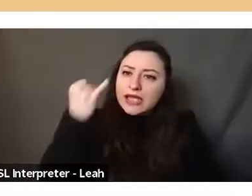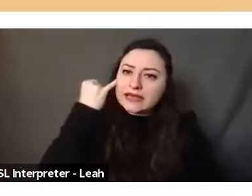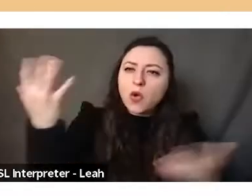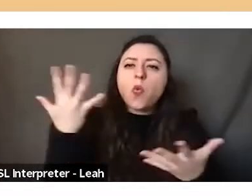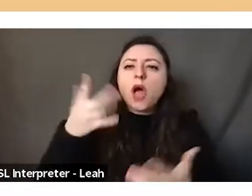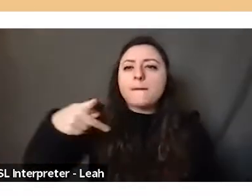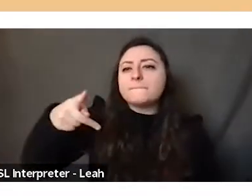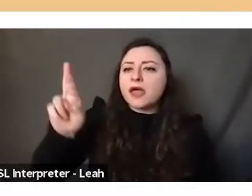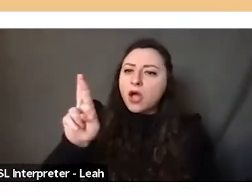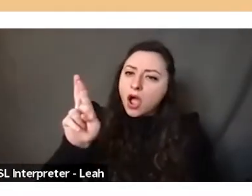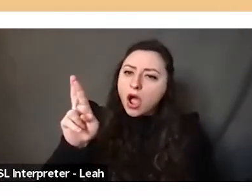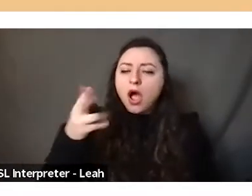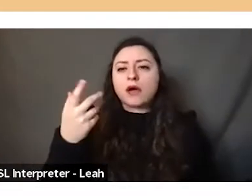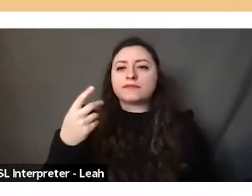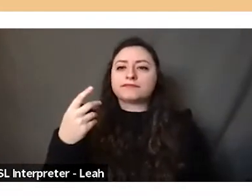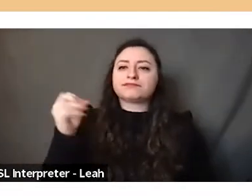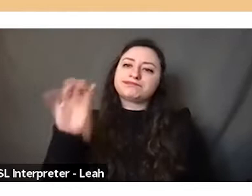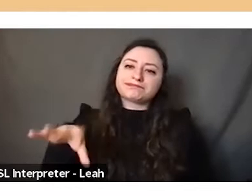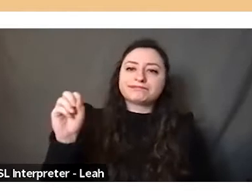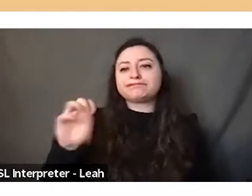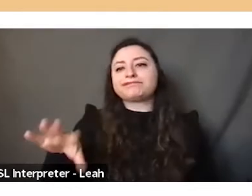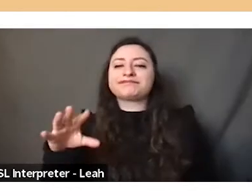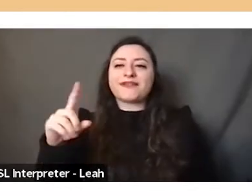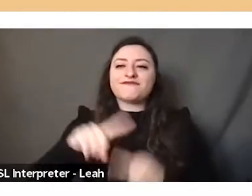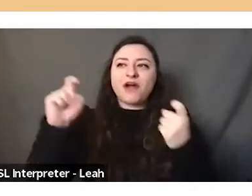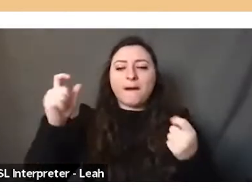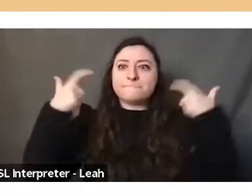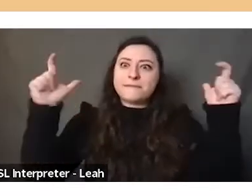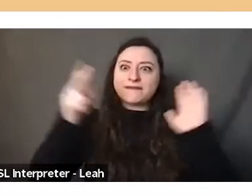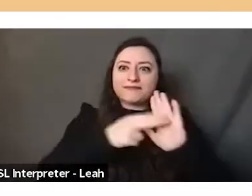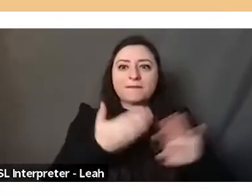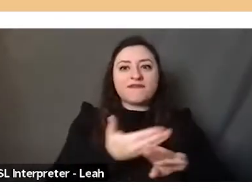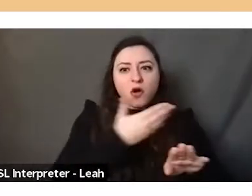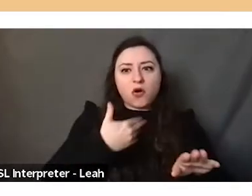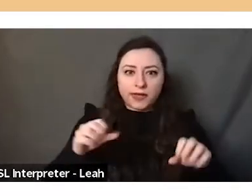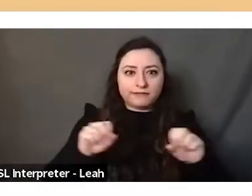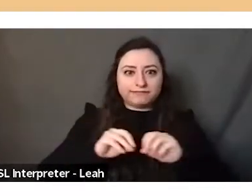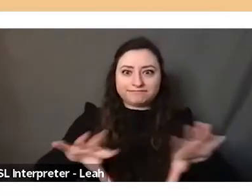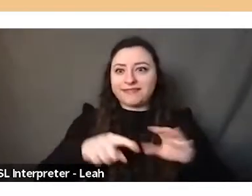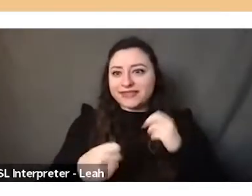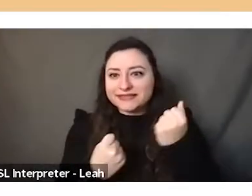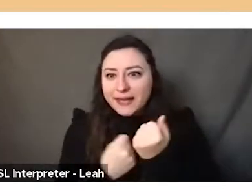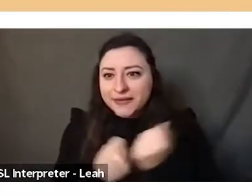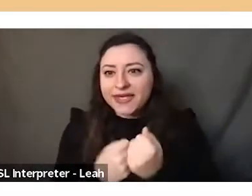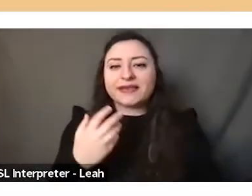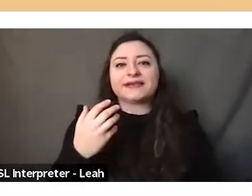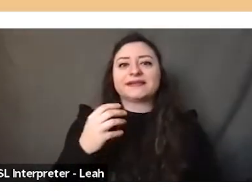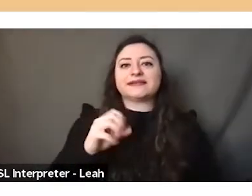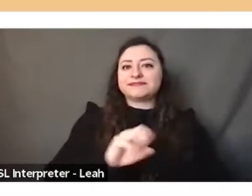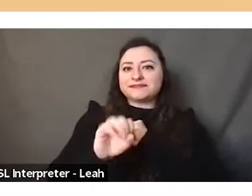PR one-liners that we're going to get before we went live with this campaign. So, you know, the